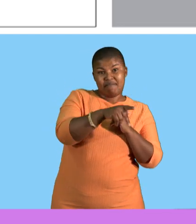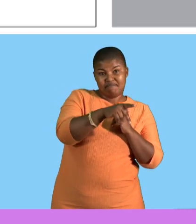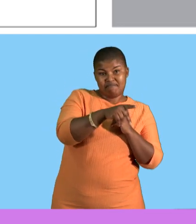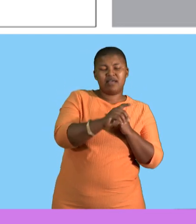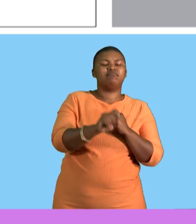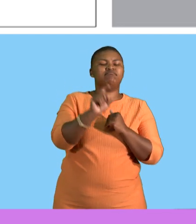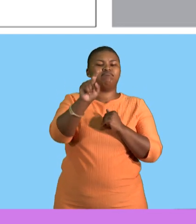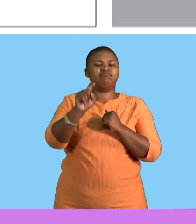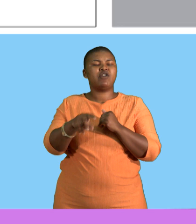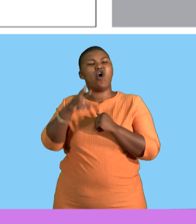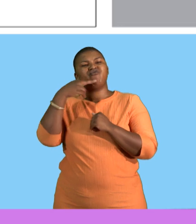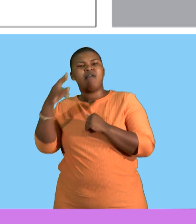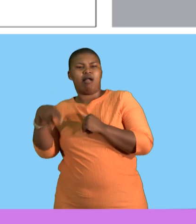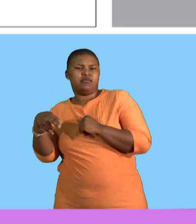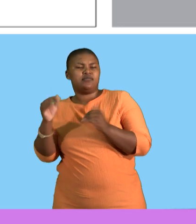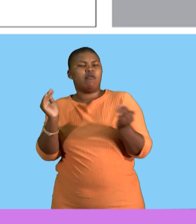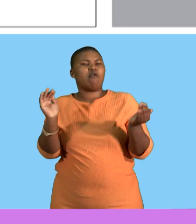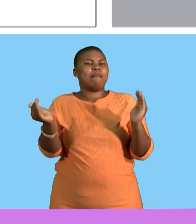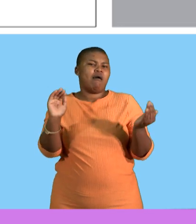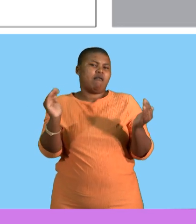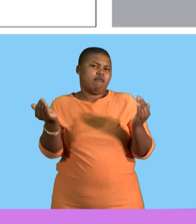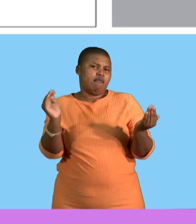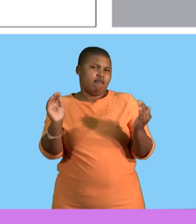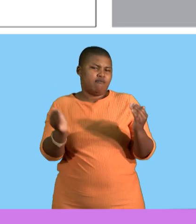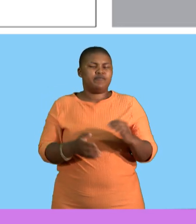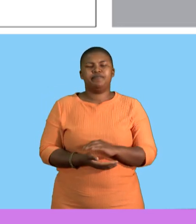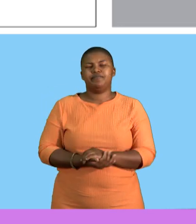and reality.